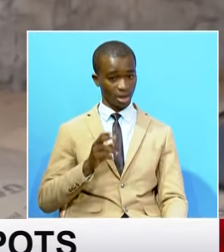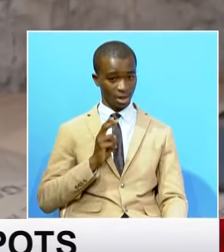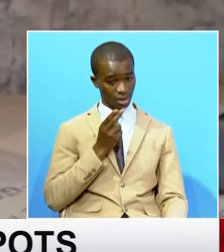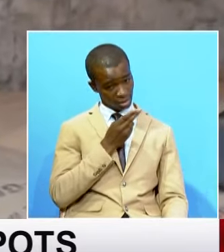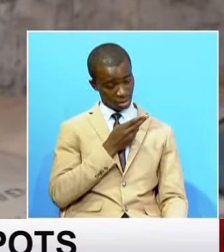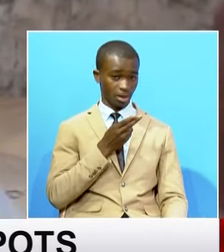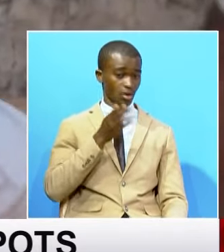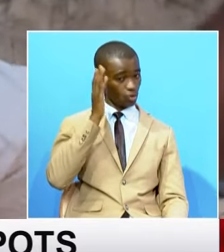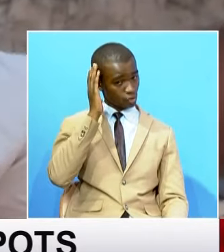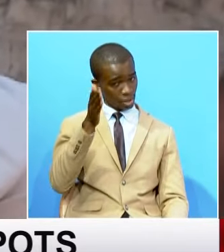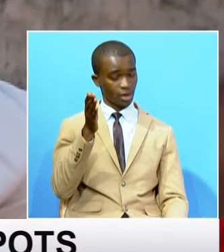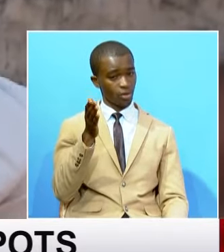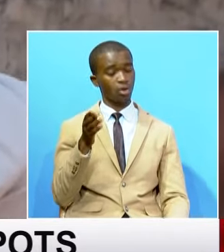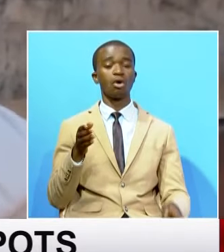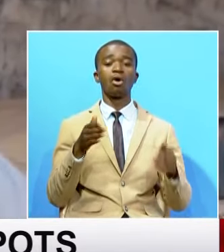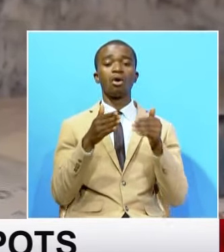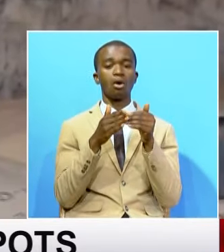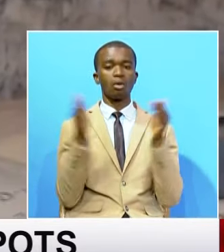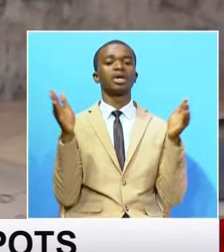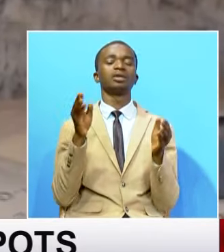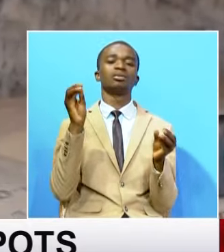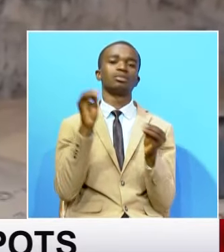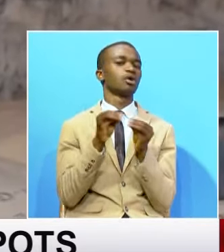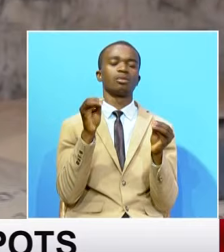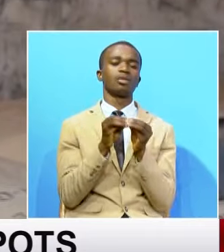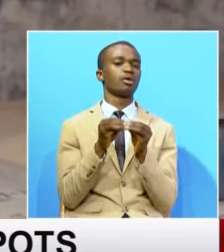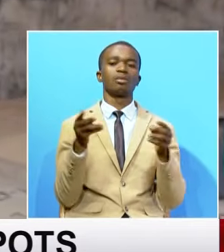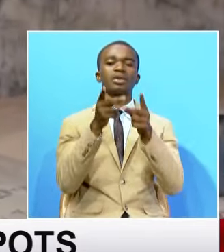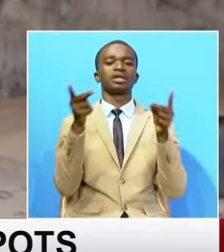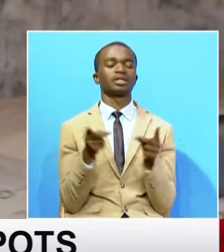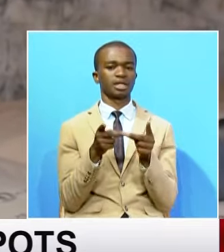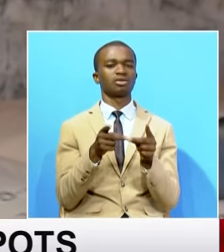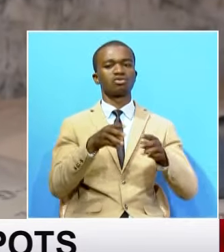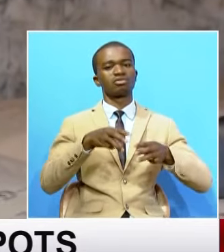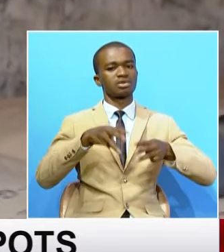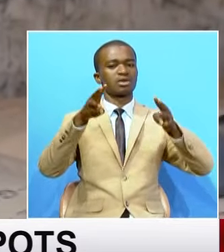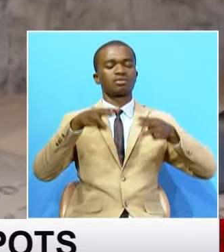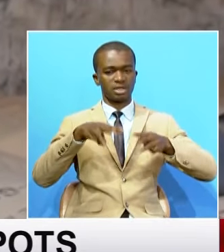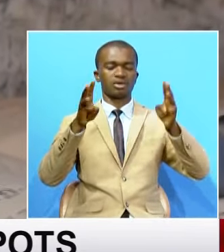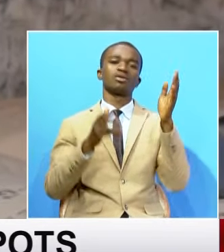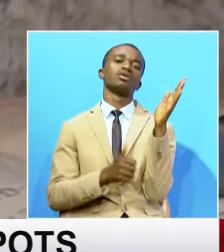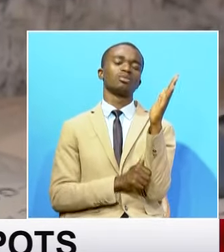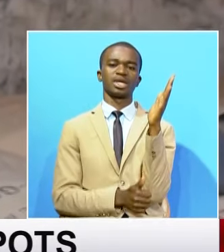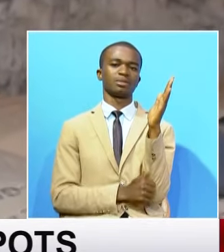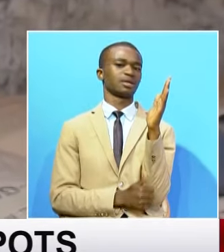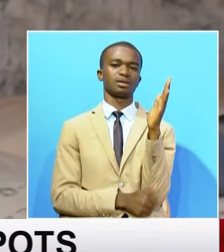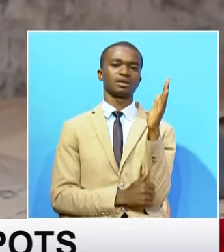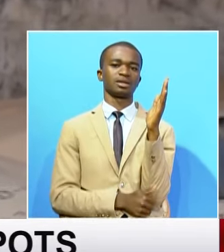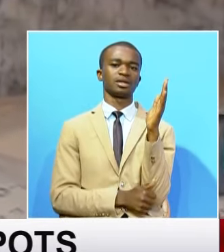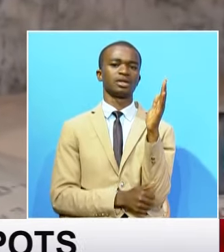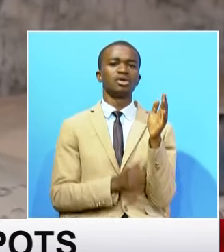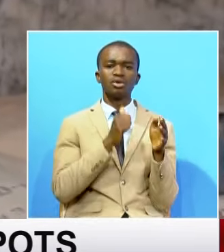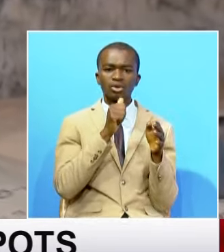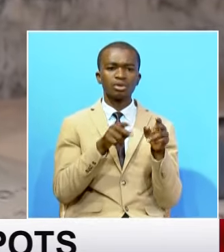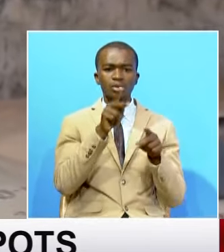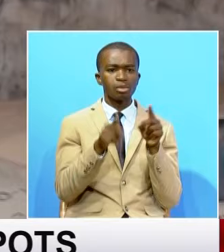points going down up to Namaira, we just have to do that one. Because there's no way people can be running to come